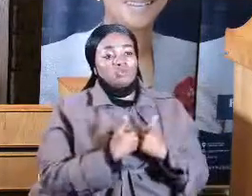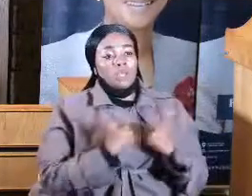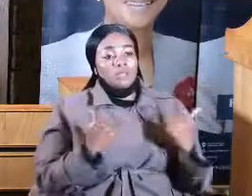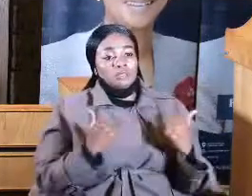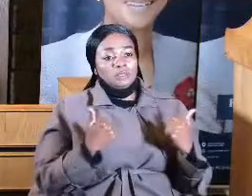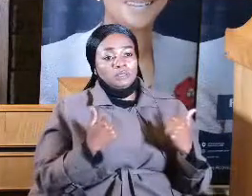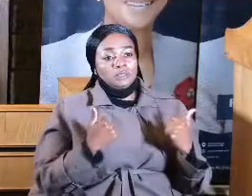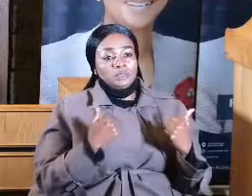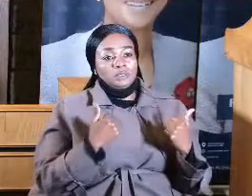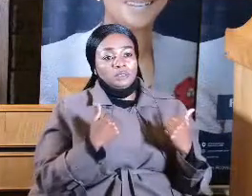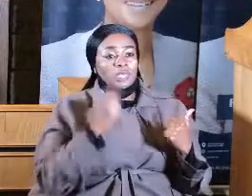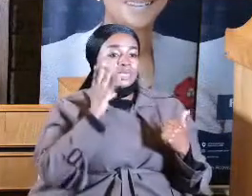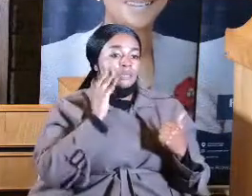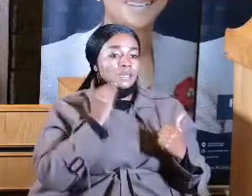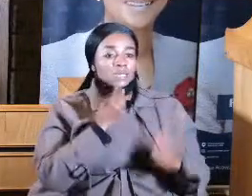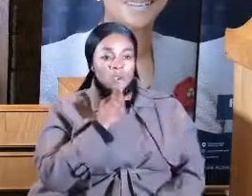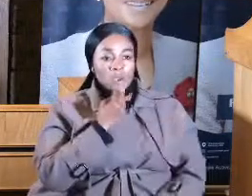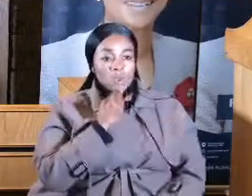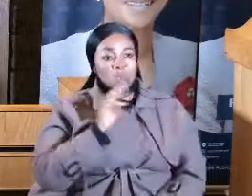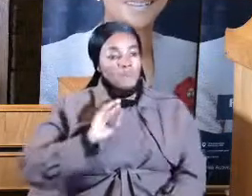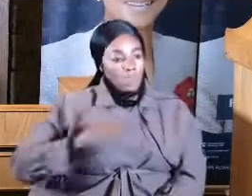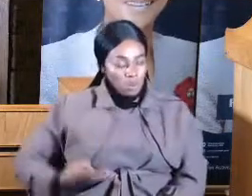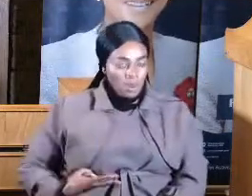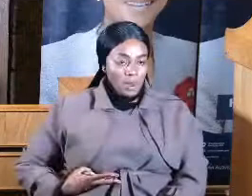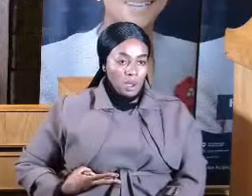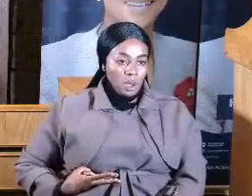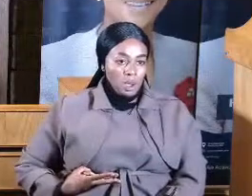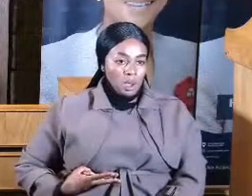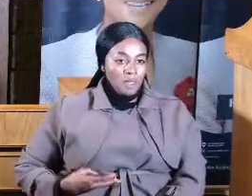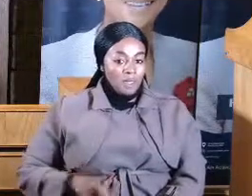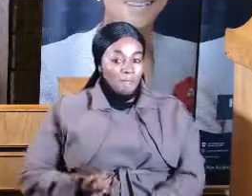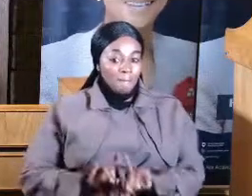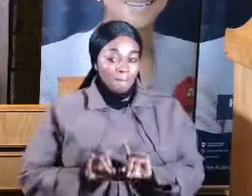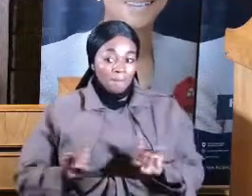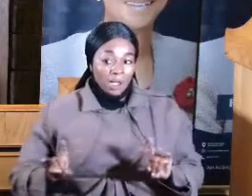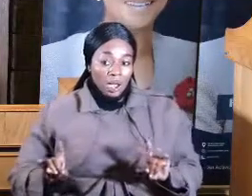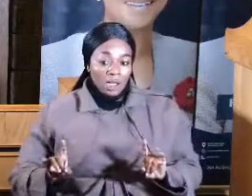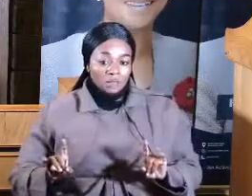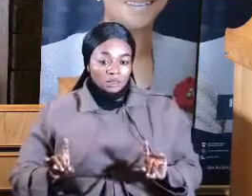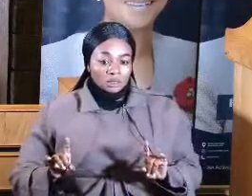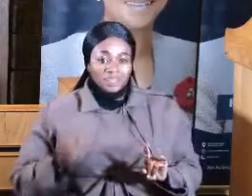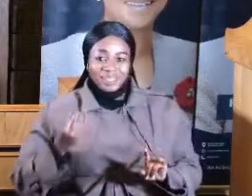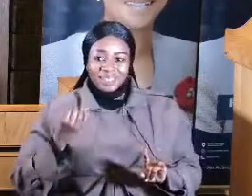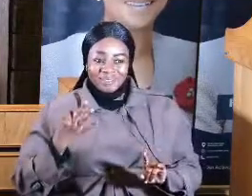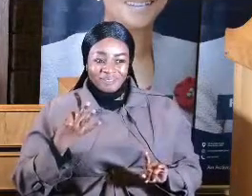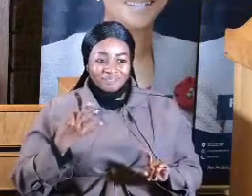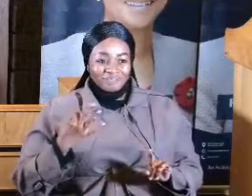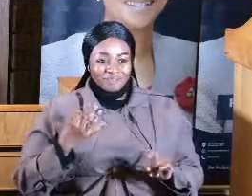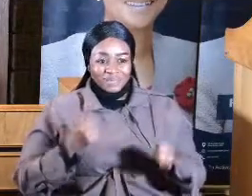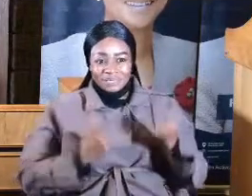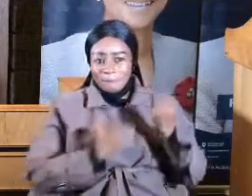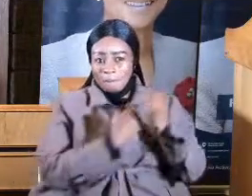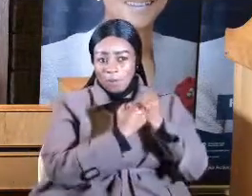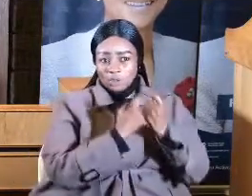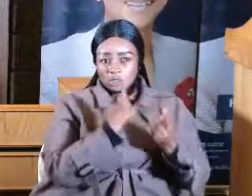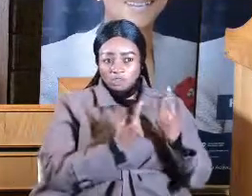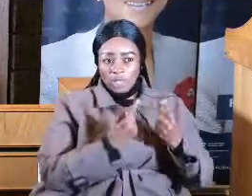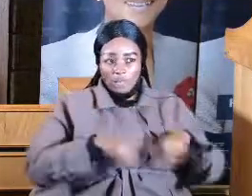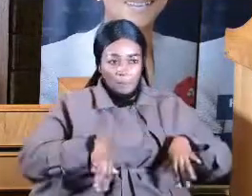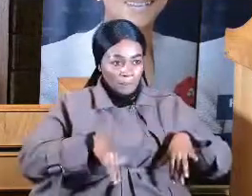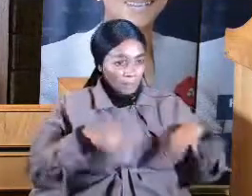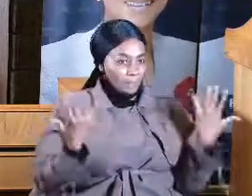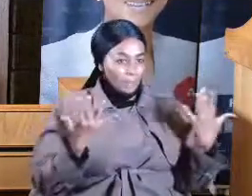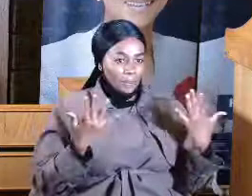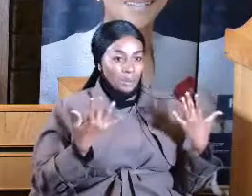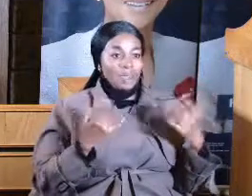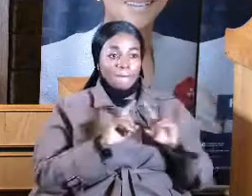are faced by women. But when we pull each other and hold each other by hand and move forward,